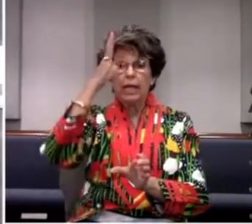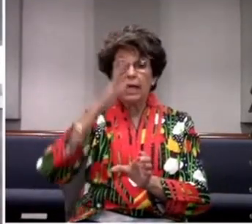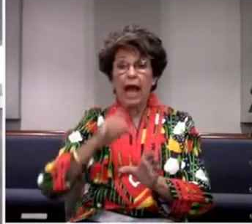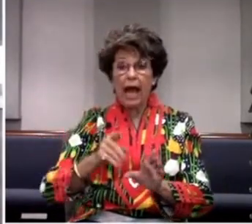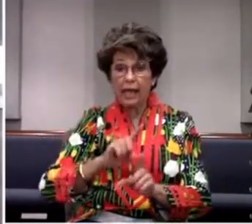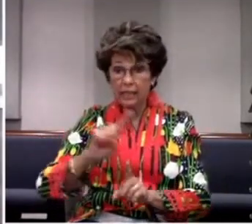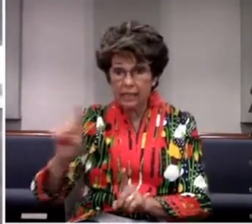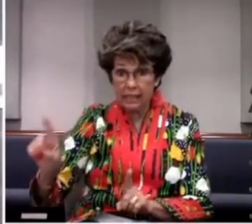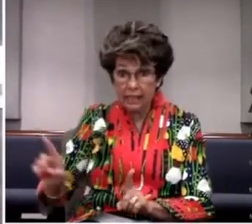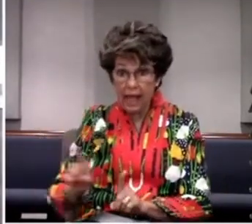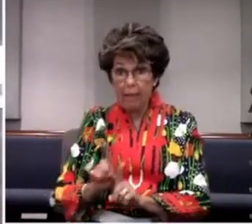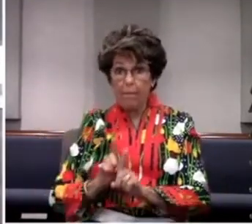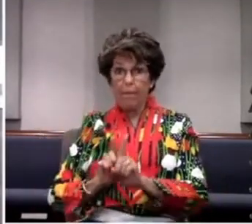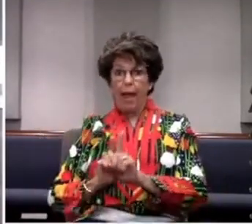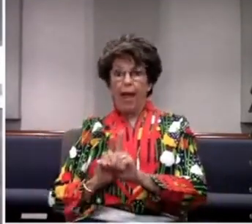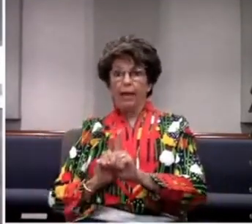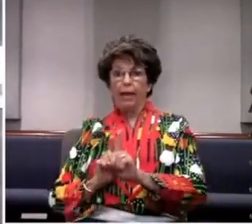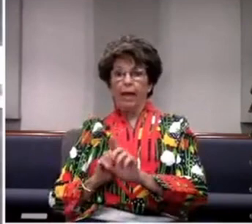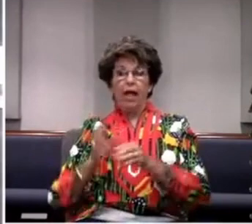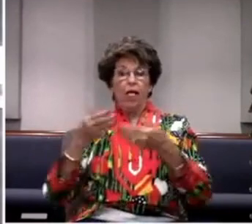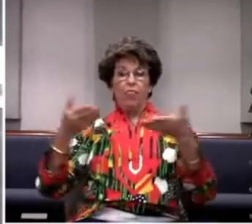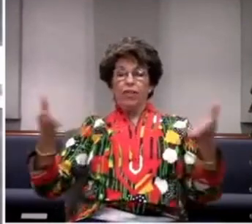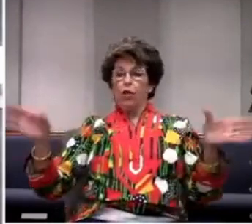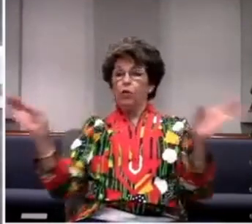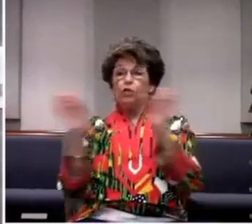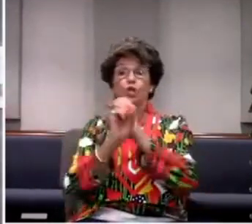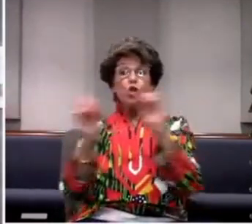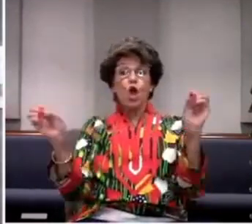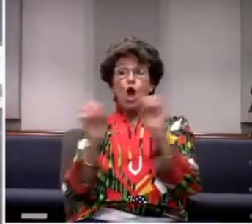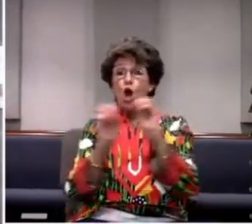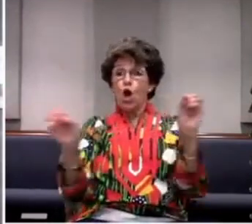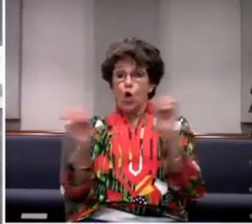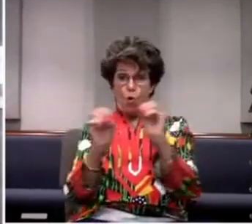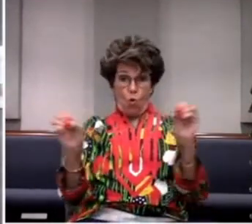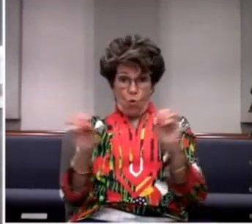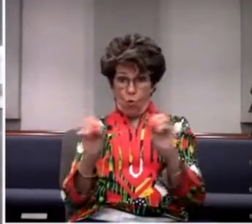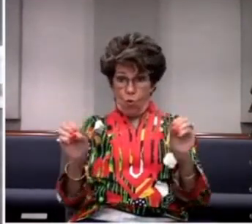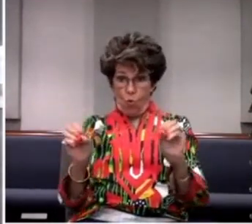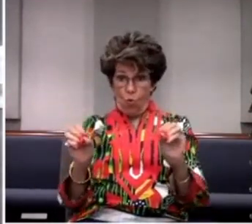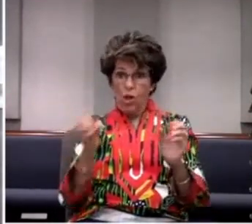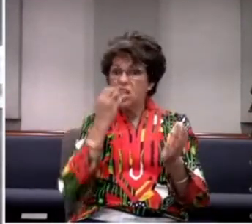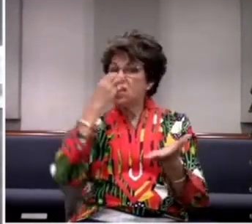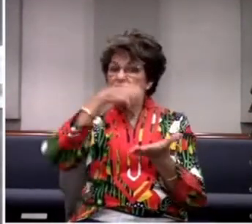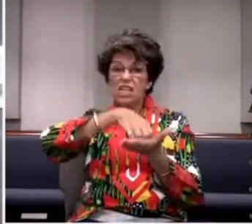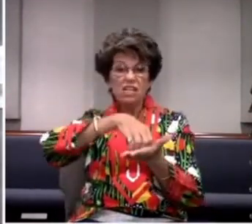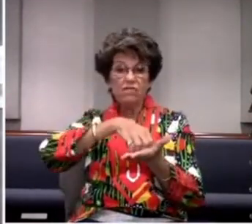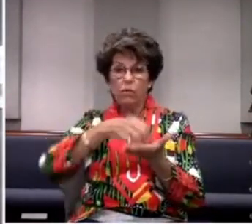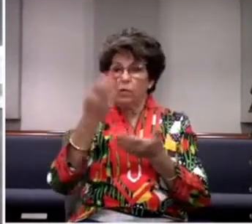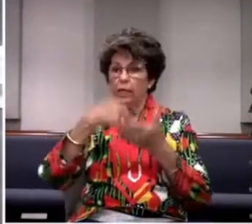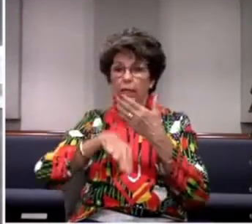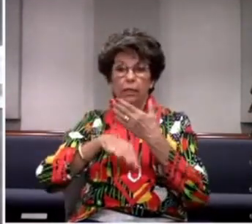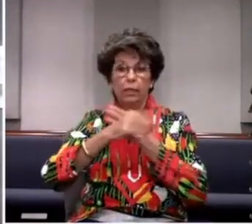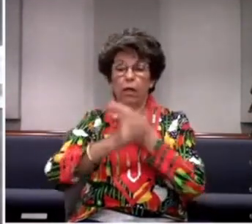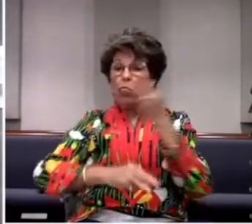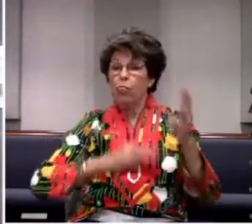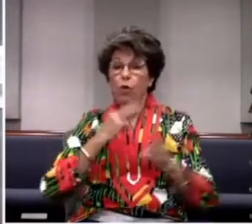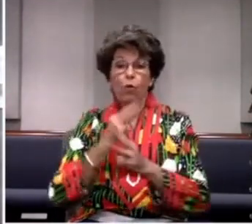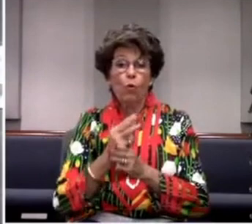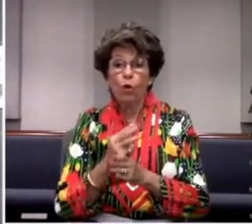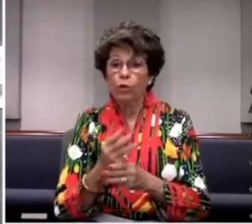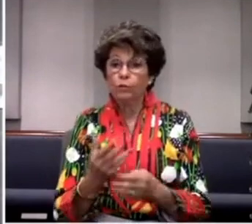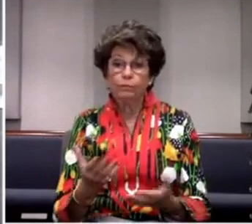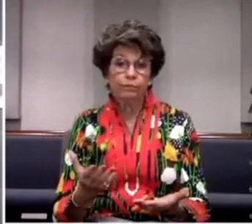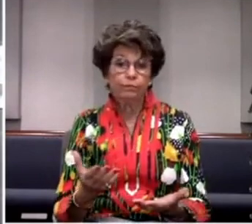back and there was no evil in the world. People want to